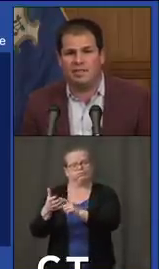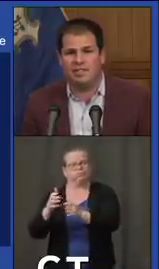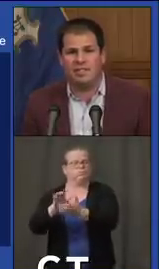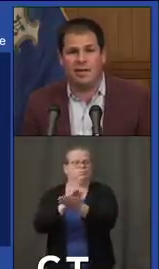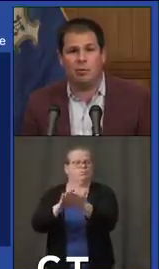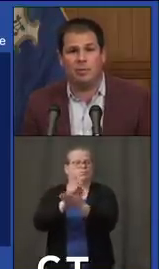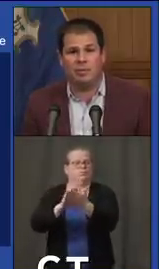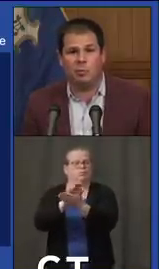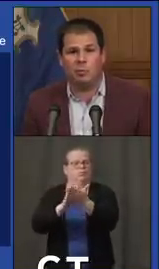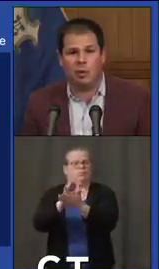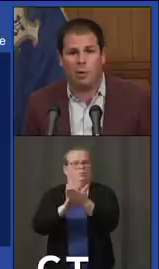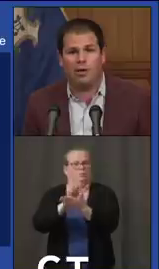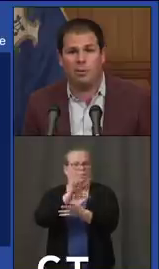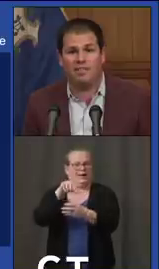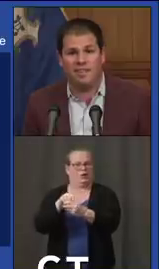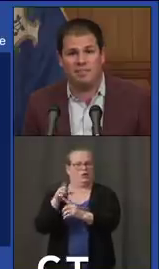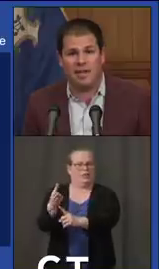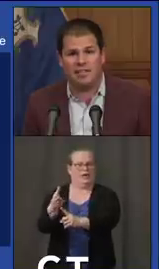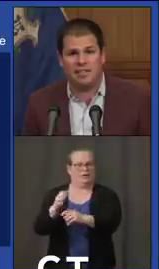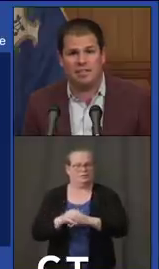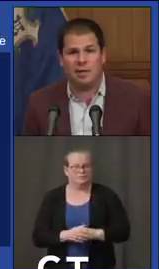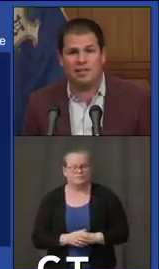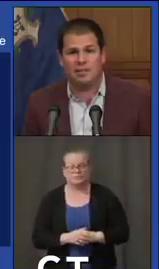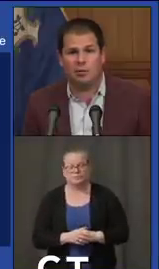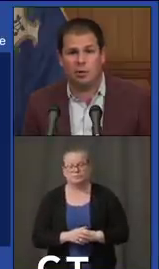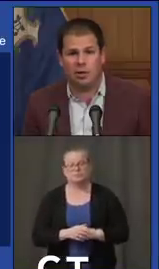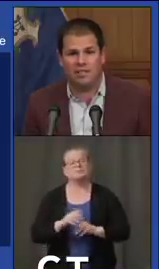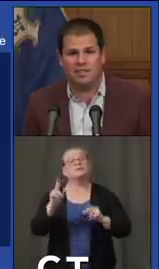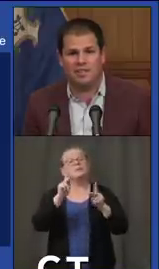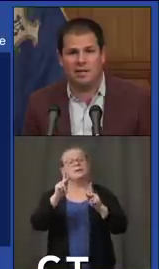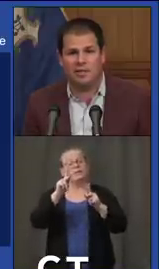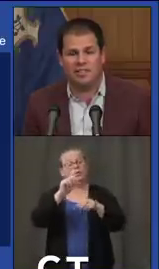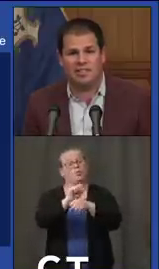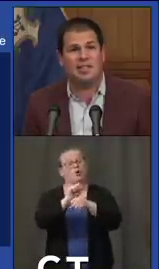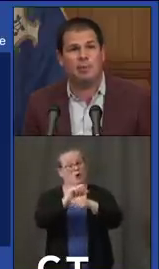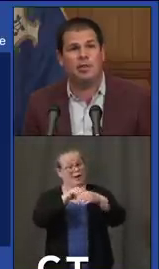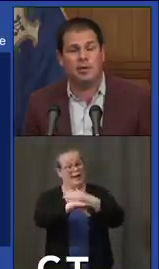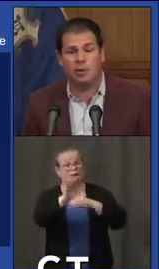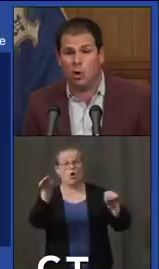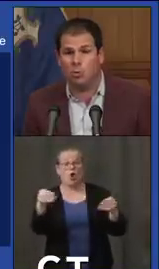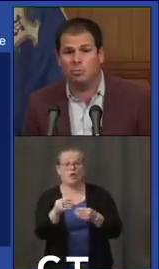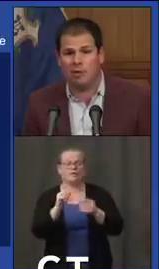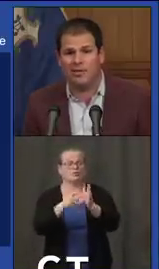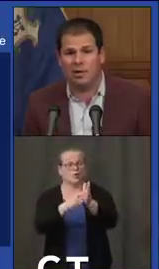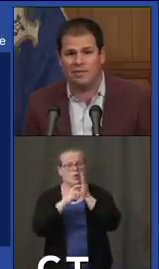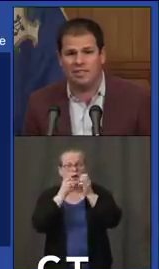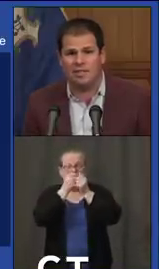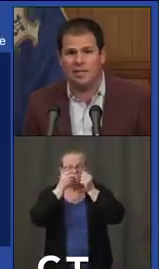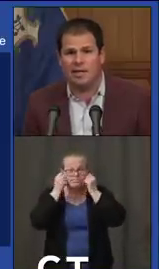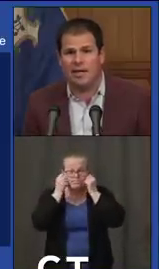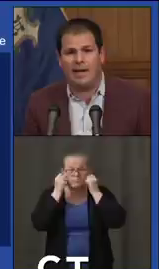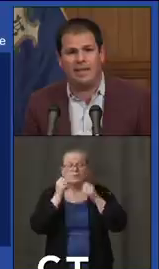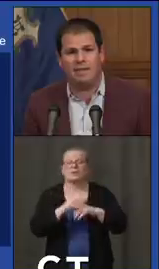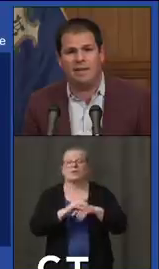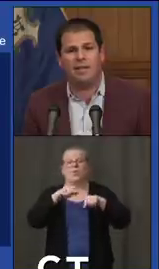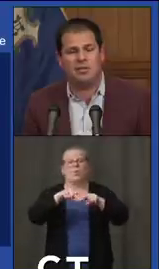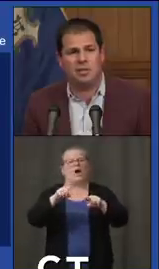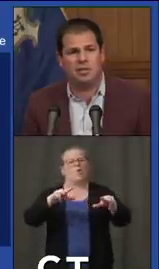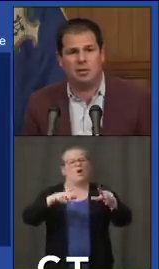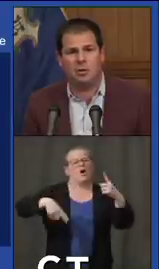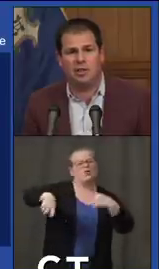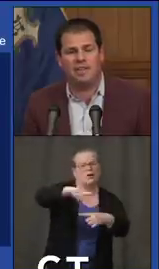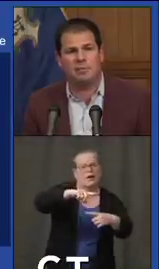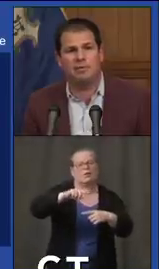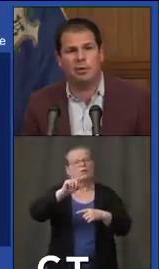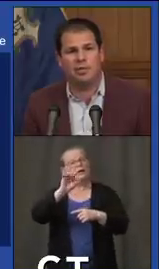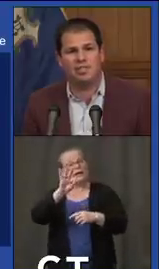Employees in offices, again, will be required to wear face masks as well as or cloth face coverings, except when they're in their own private office. And then ventilation.